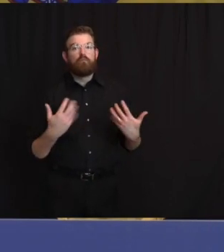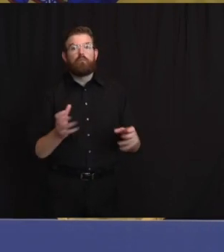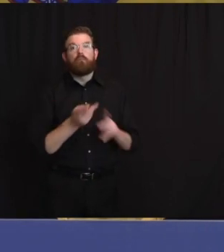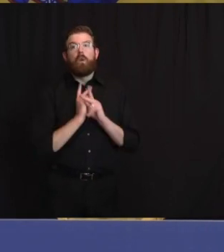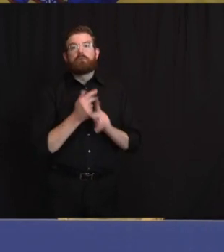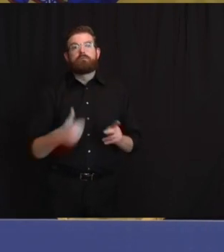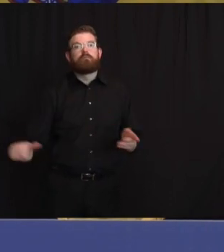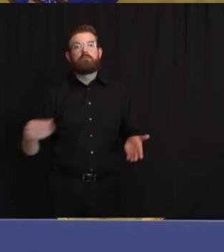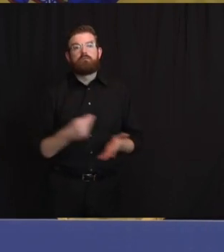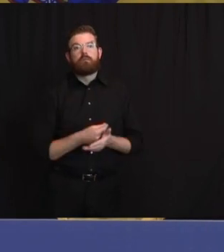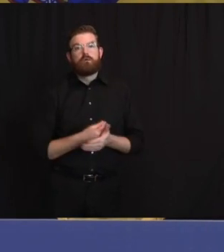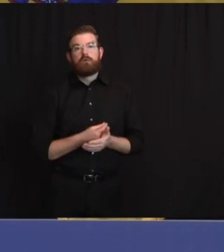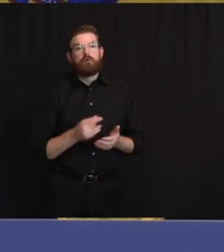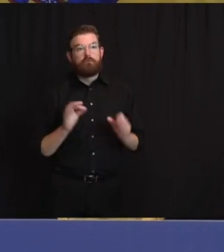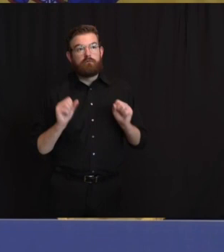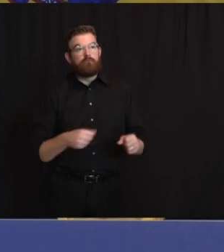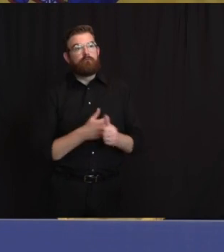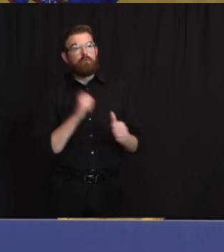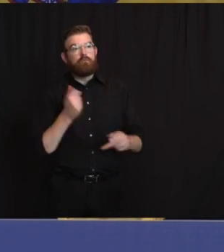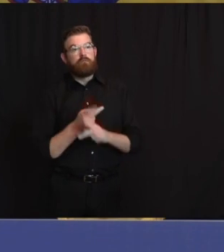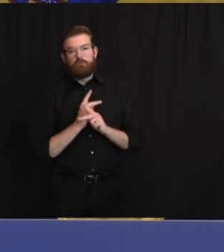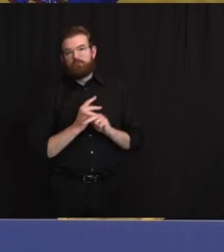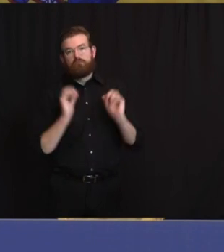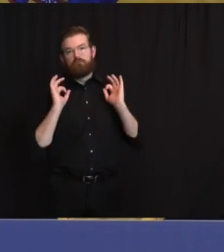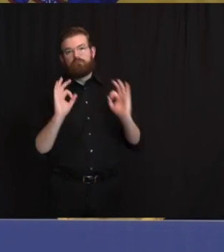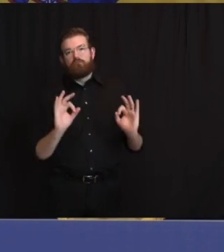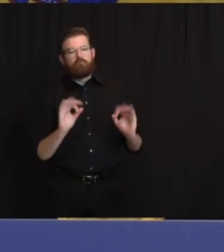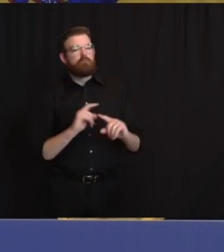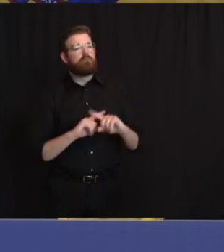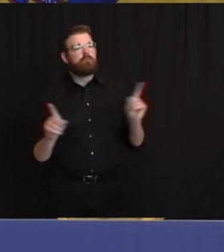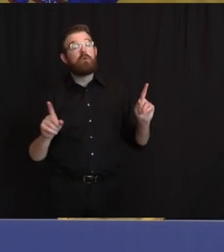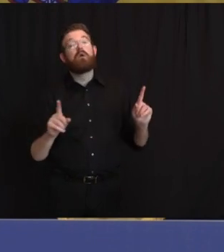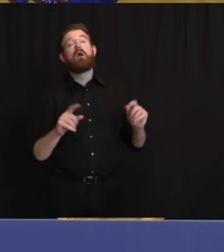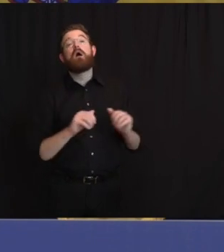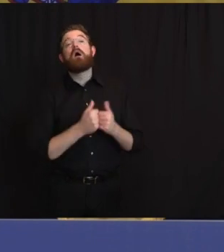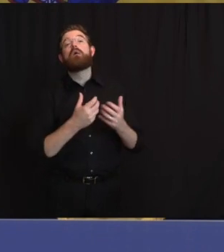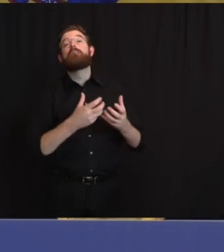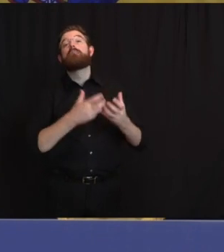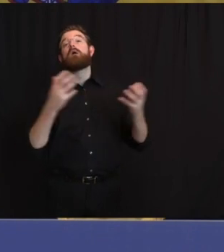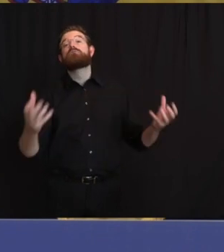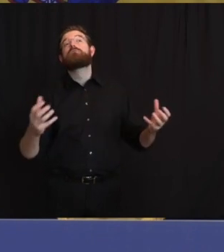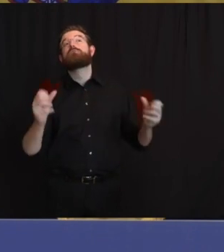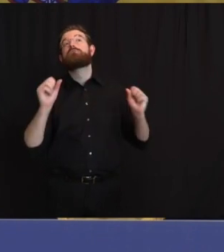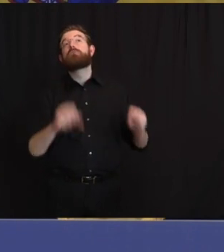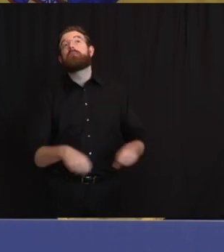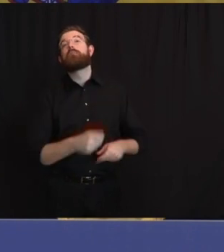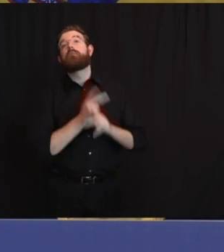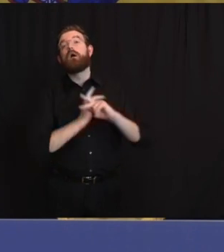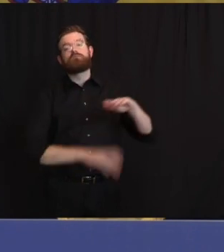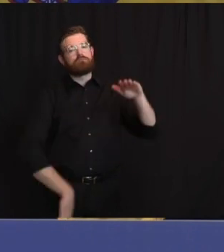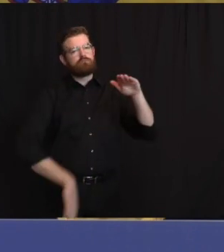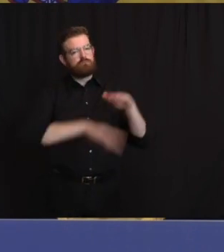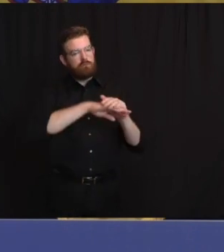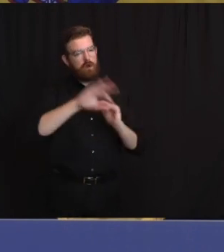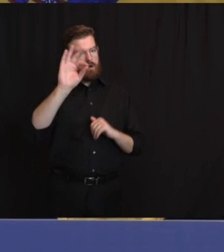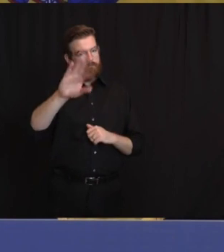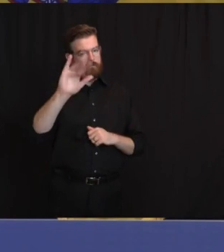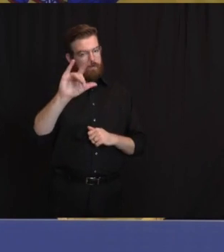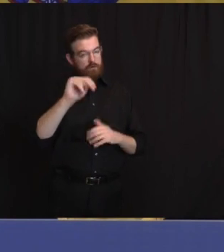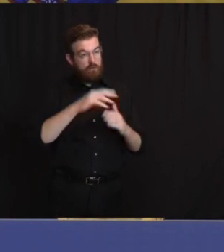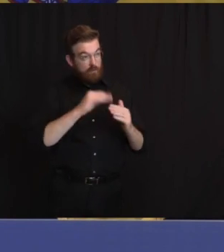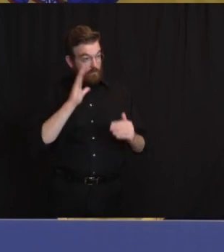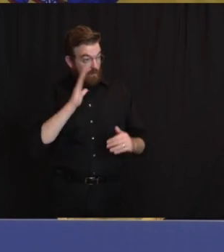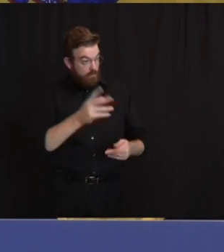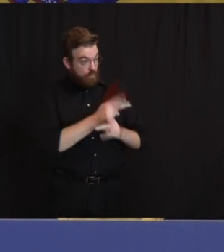unless we have to. But we want to have the maximum. Again, this is a historically unprecedented fiscal crisis, unlike, again,